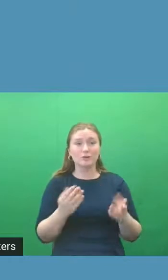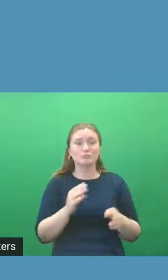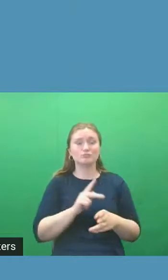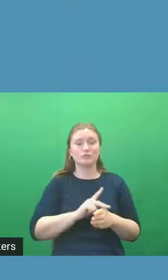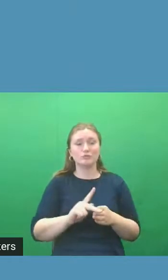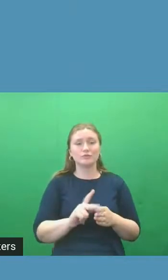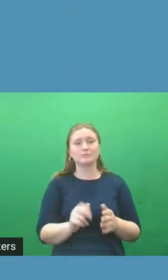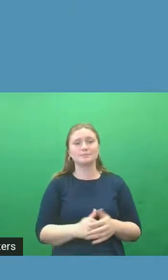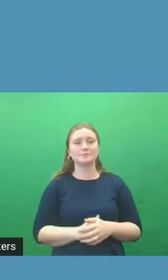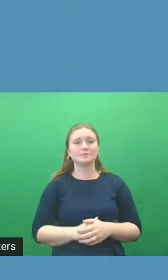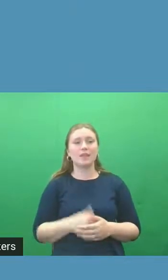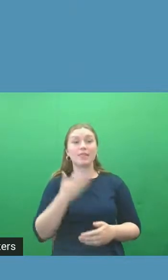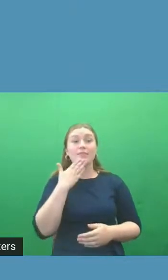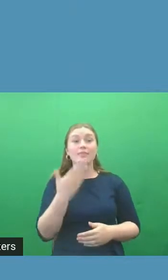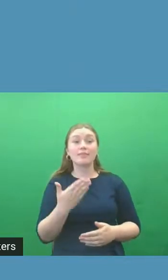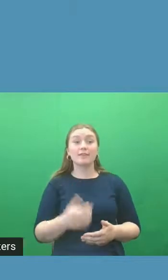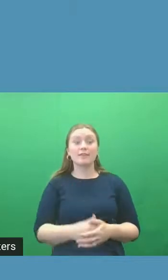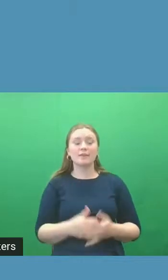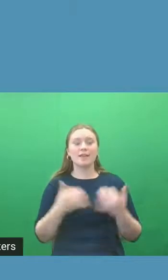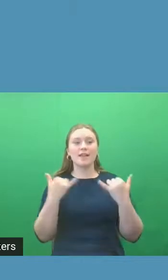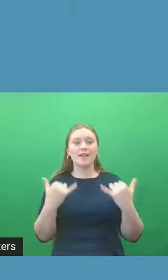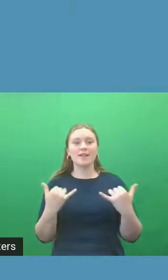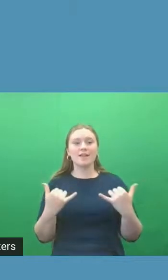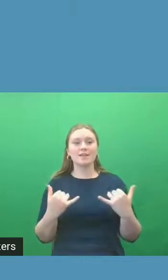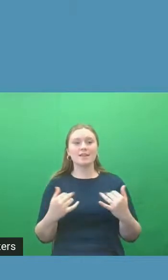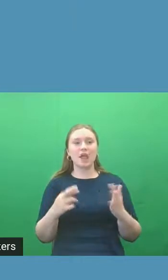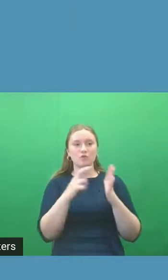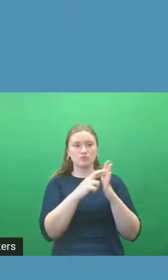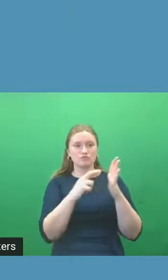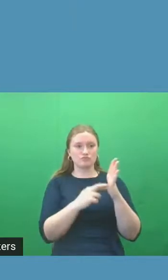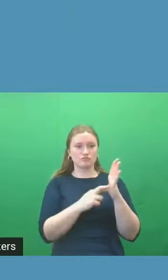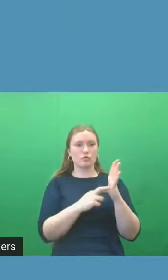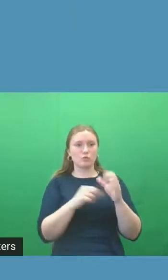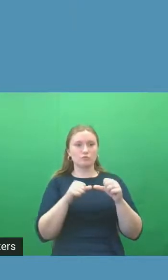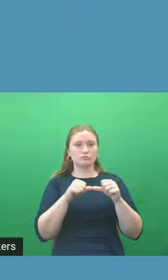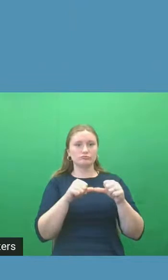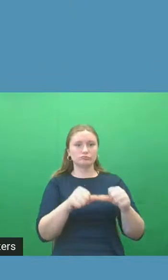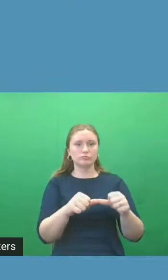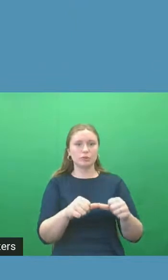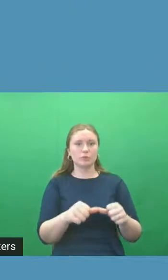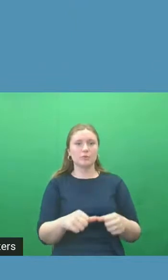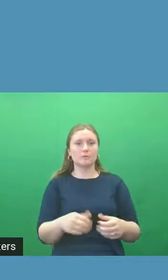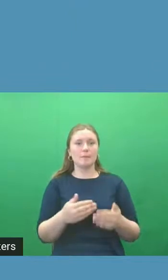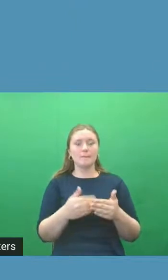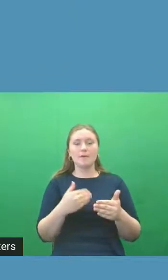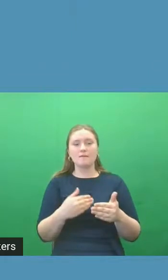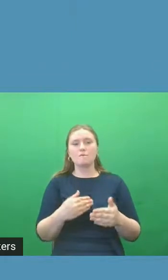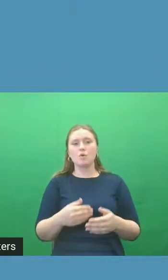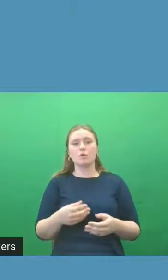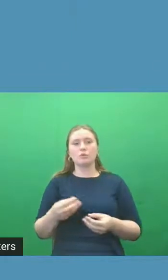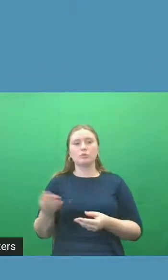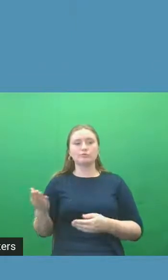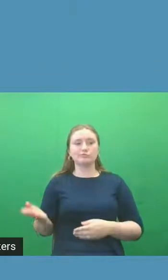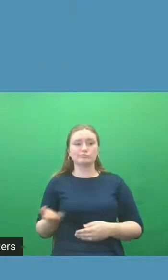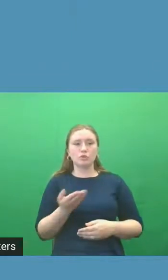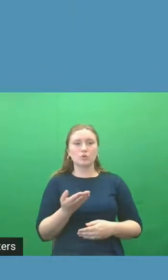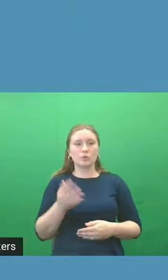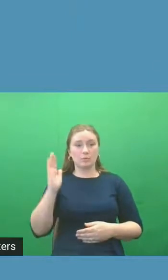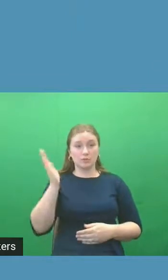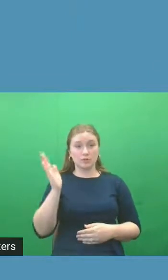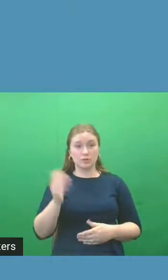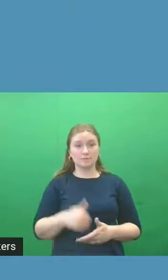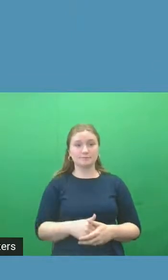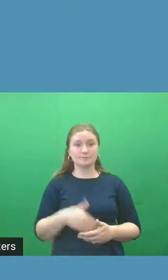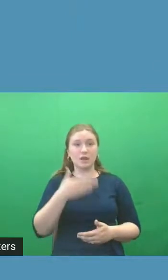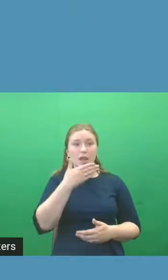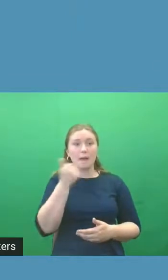you. And now for just a few housekeeping notes before we introduce today's presenter. First, the best place to view this session in